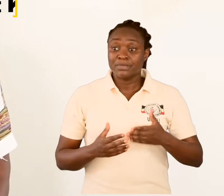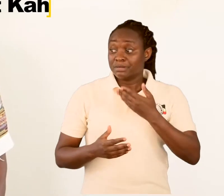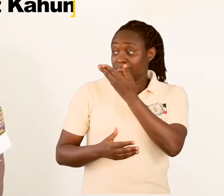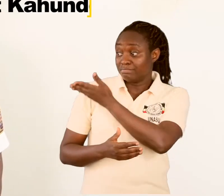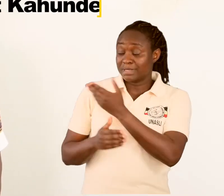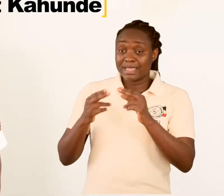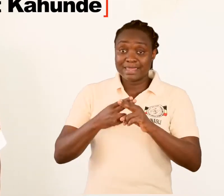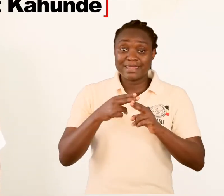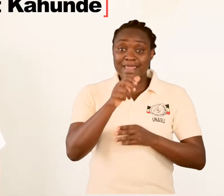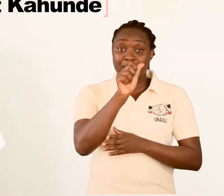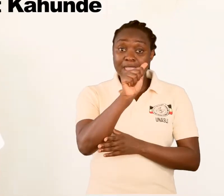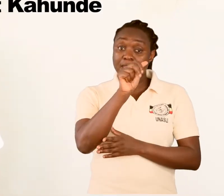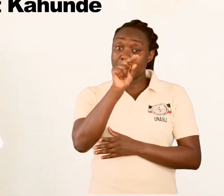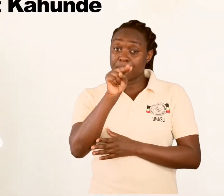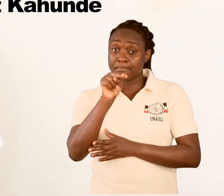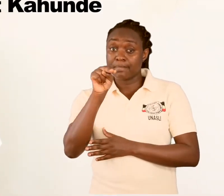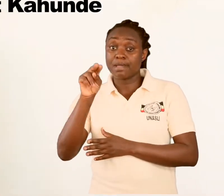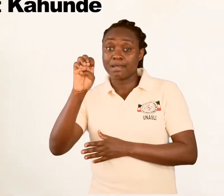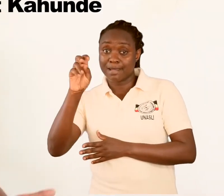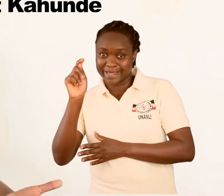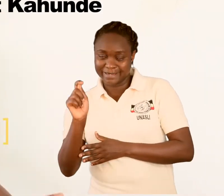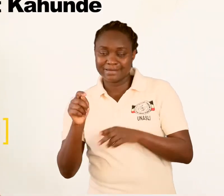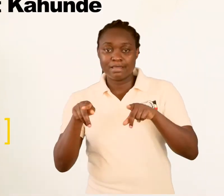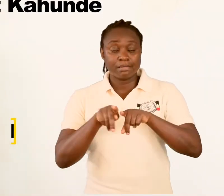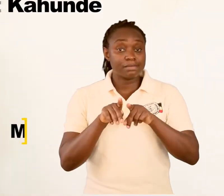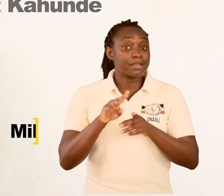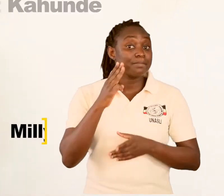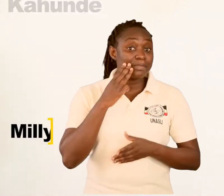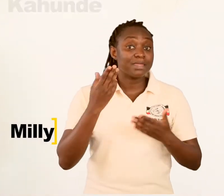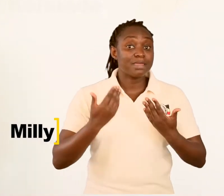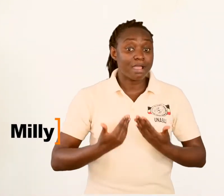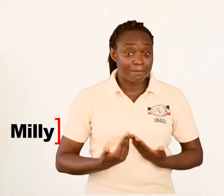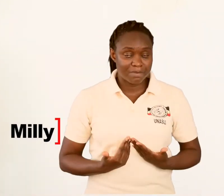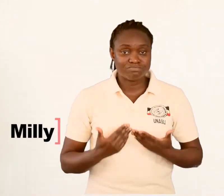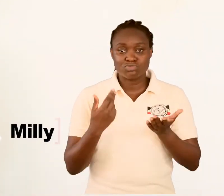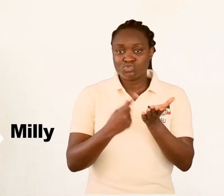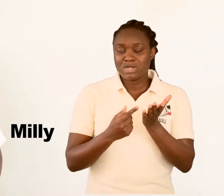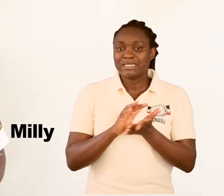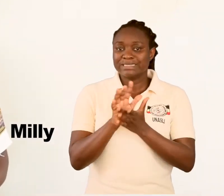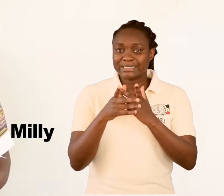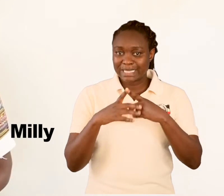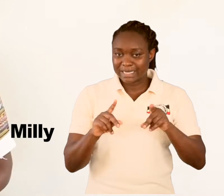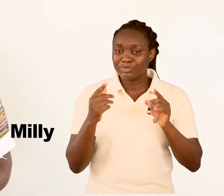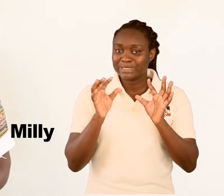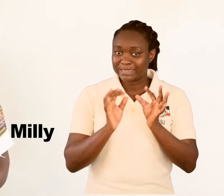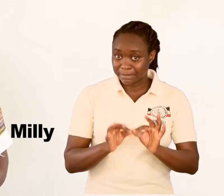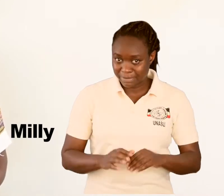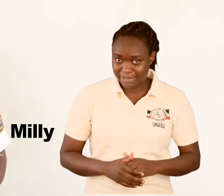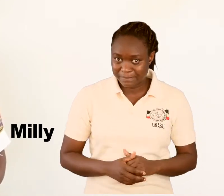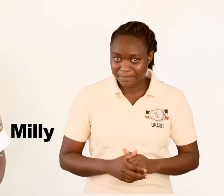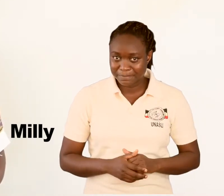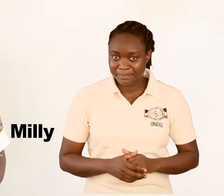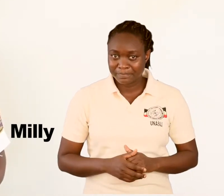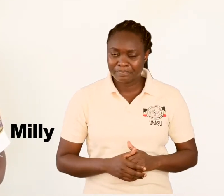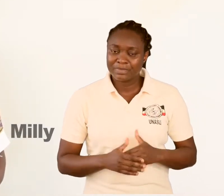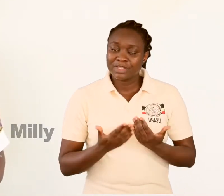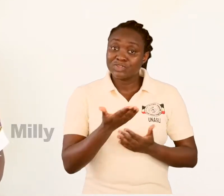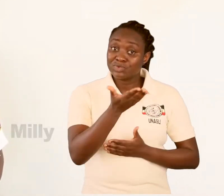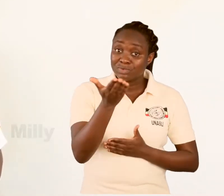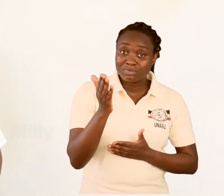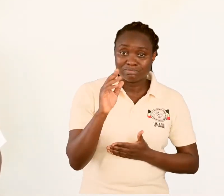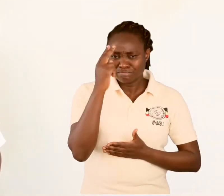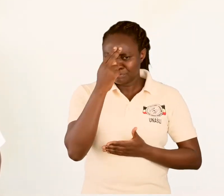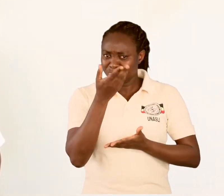is Annet Kahunde. With me, I have Millie from Uganda Sign Language. Dear